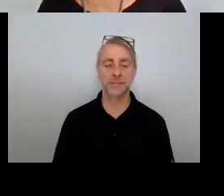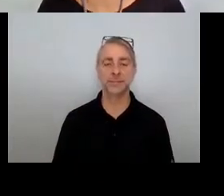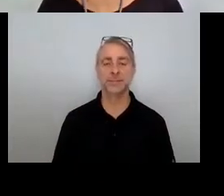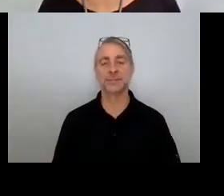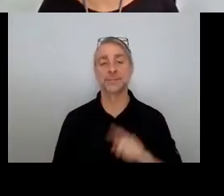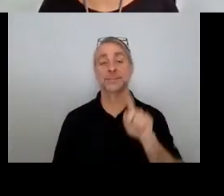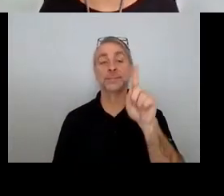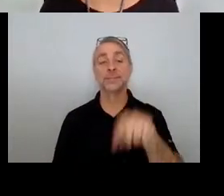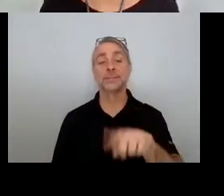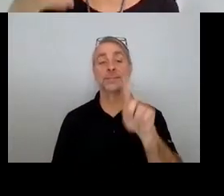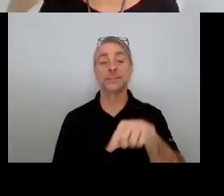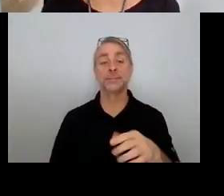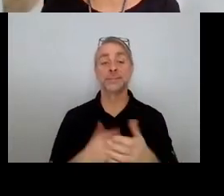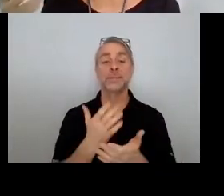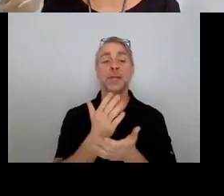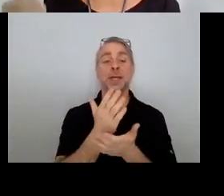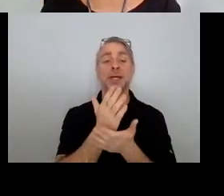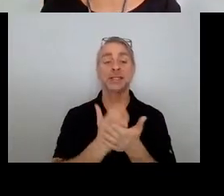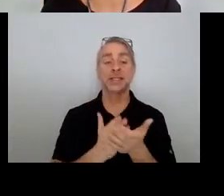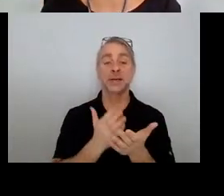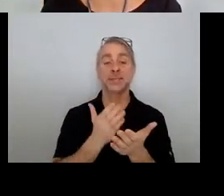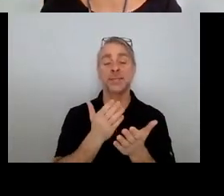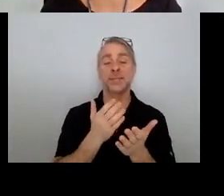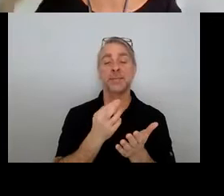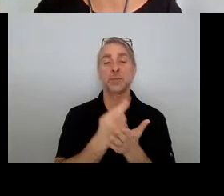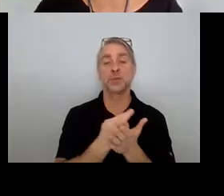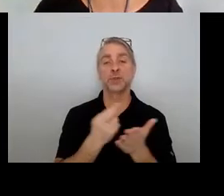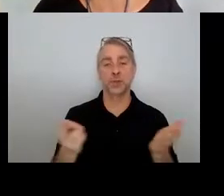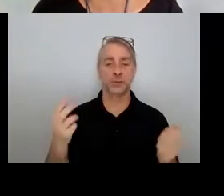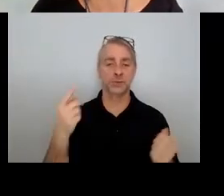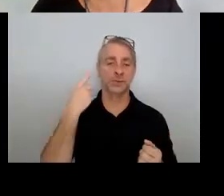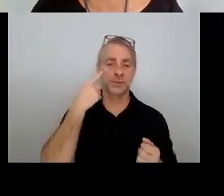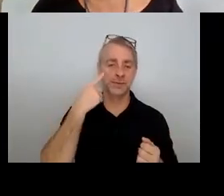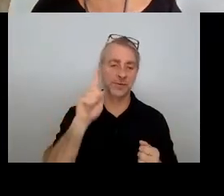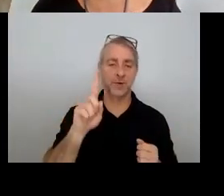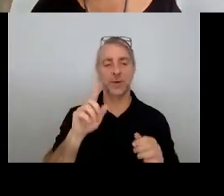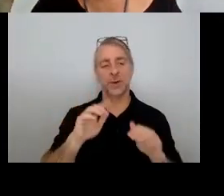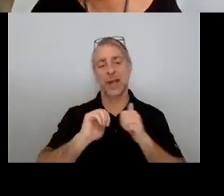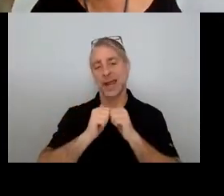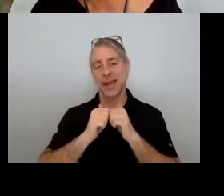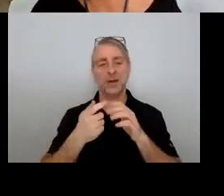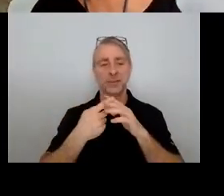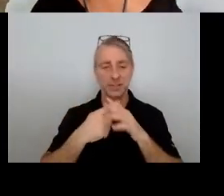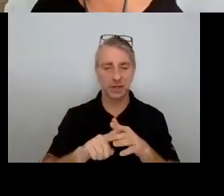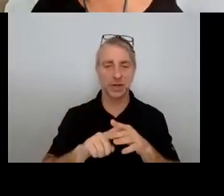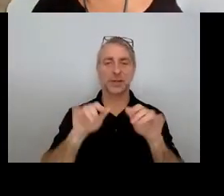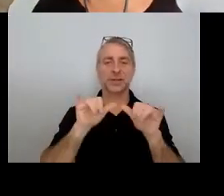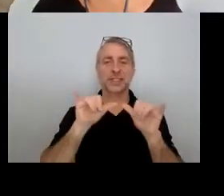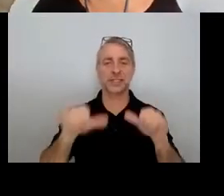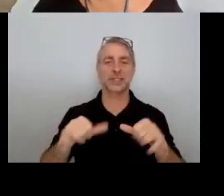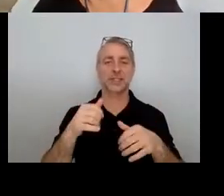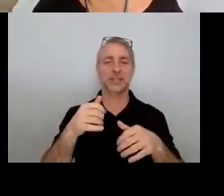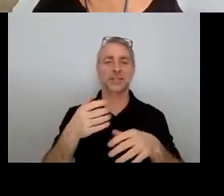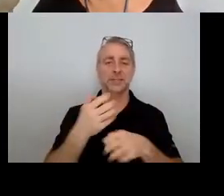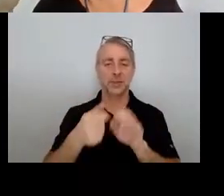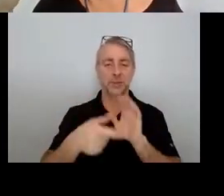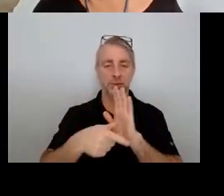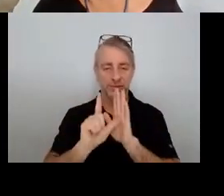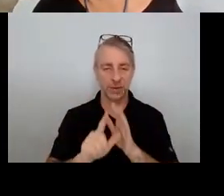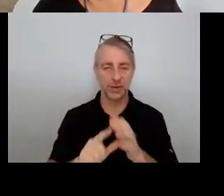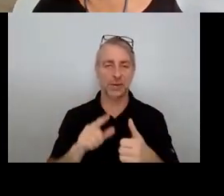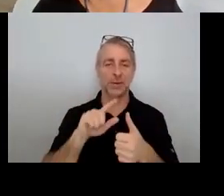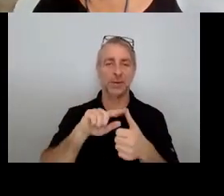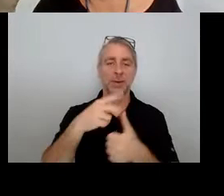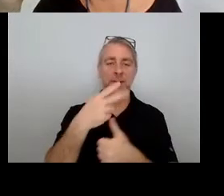resources for the beginning stages of systematic review. I've mentioned Harris Cooper's book. There's also a book by